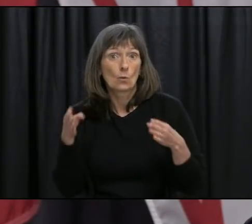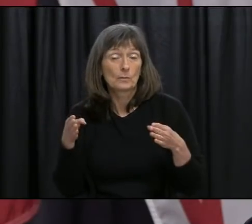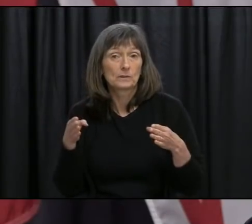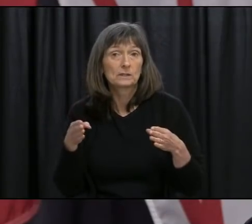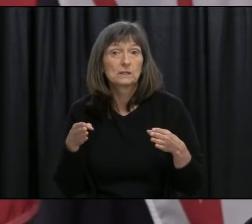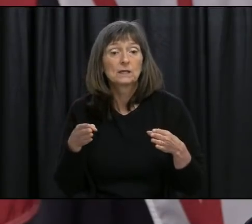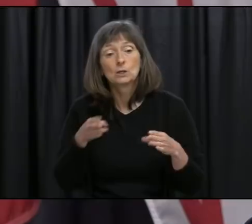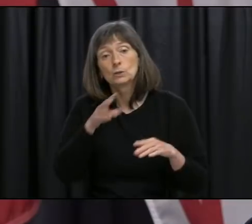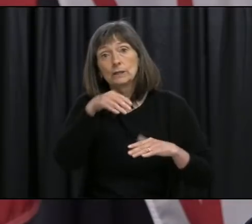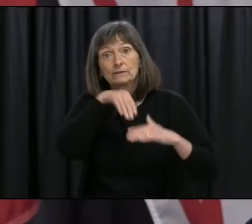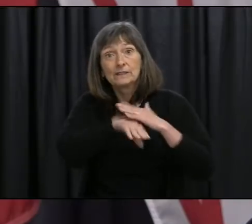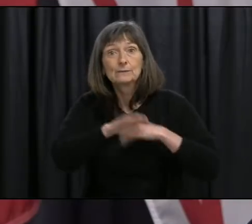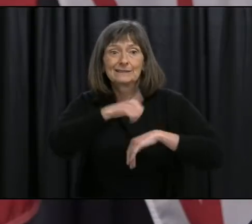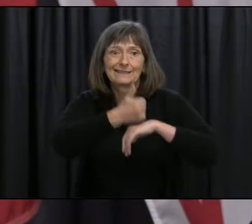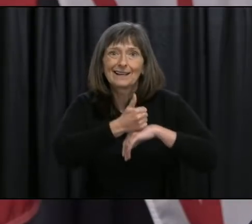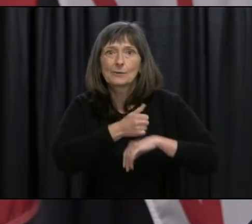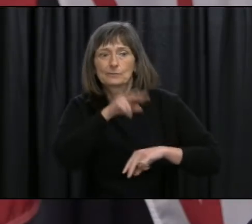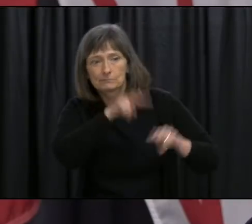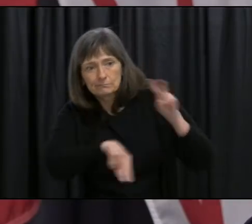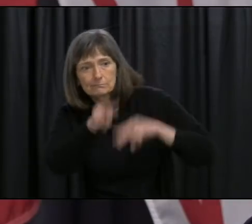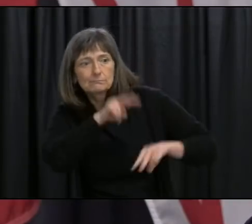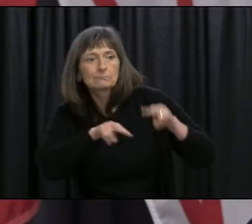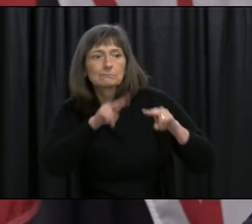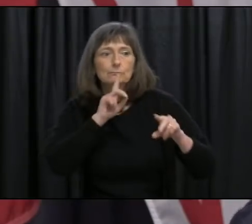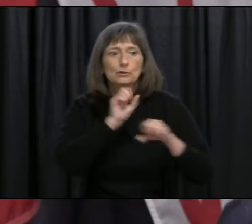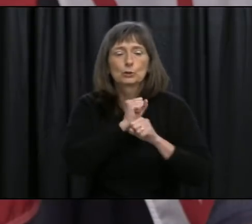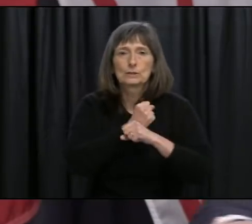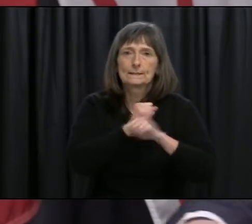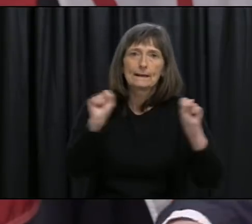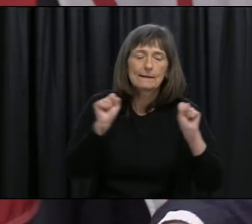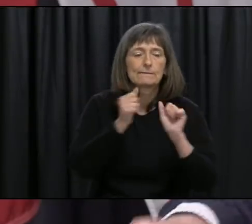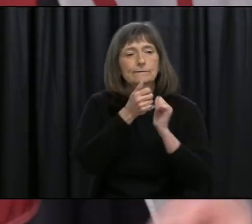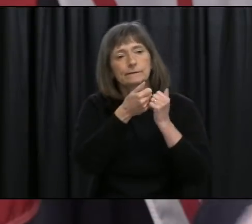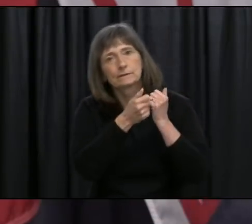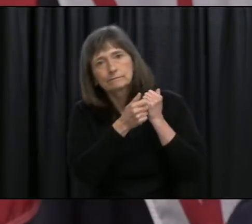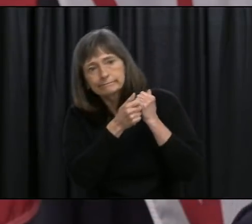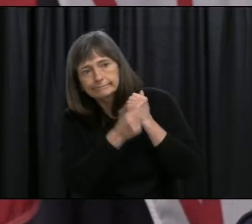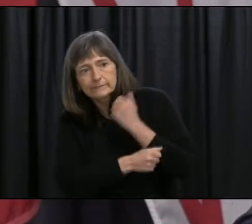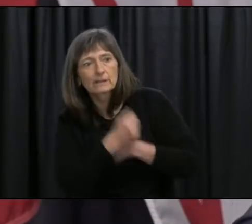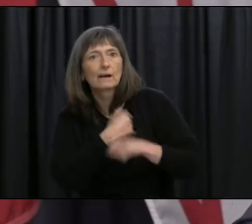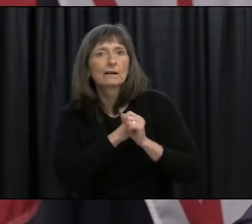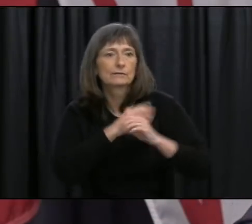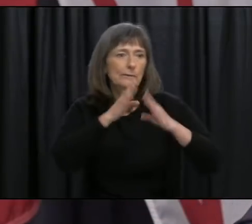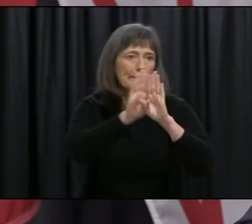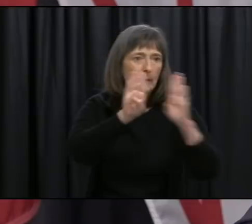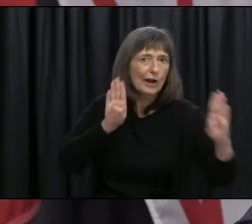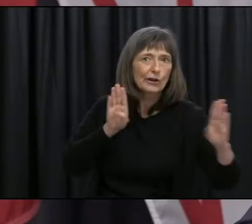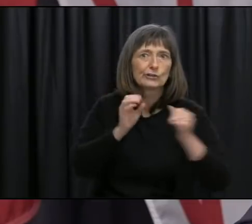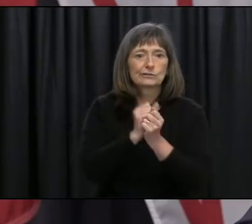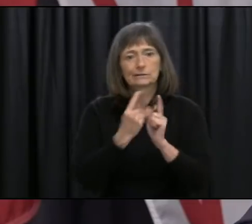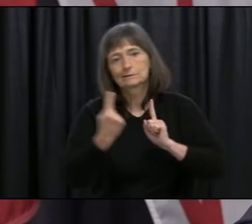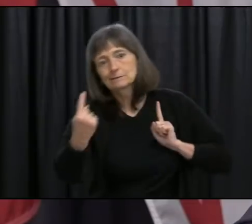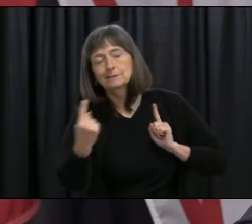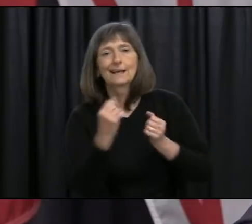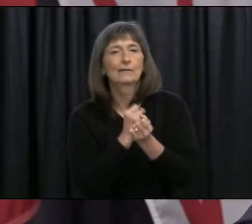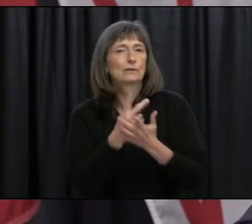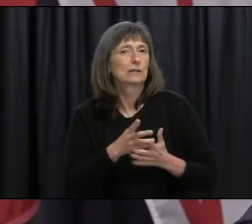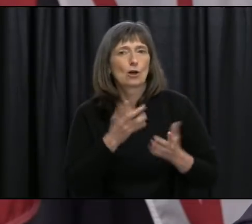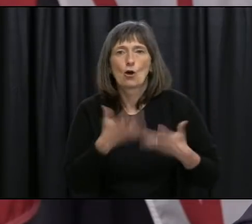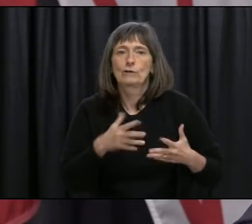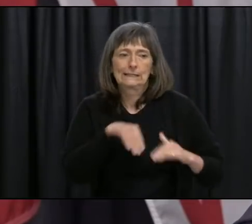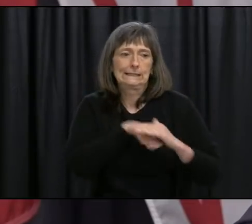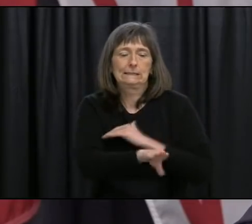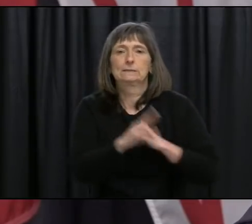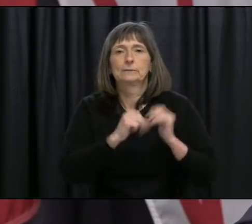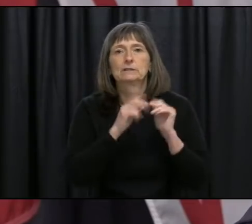and measures have been implemented to ensure that we have the safety of staff and the public including physical distancing.